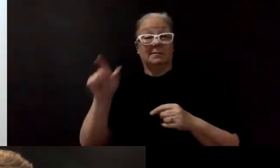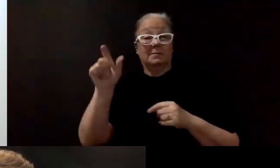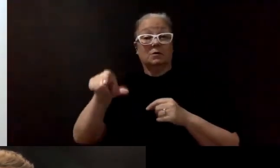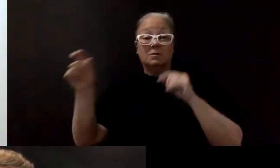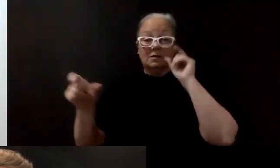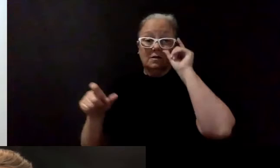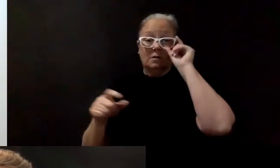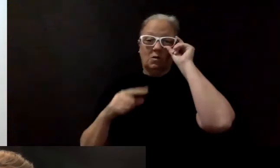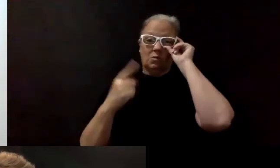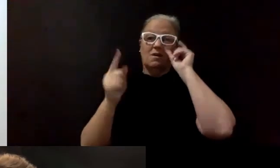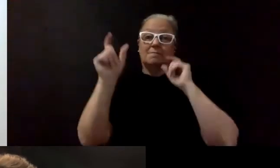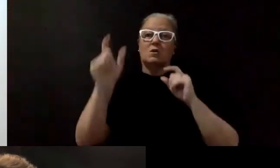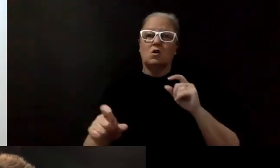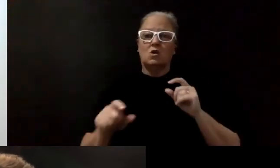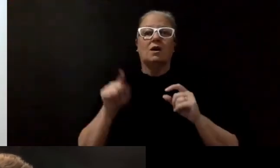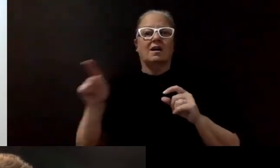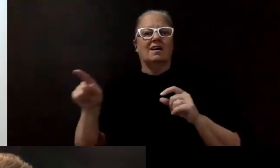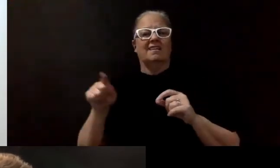was a fantastic poet.